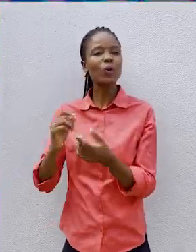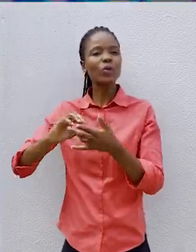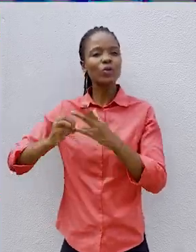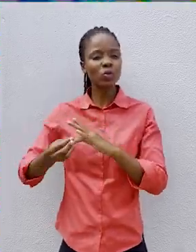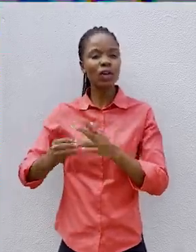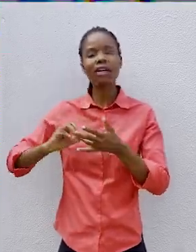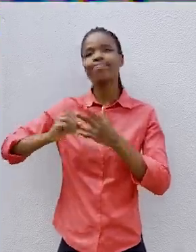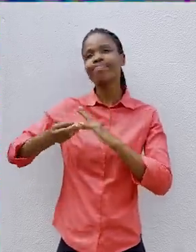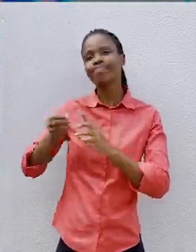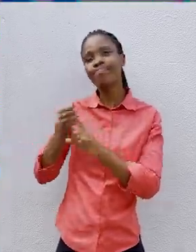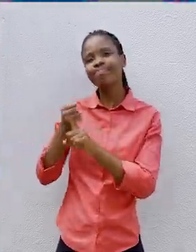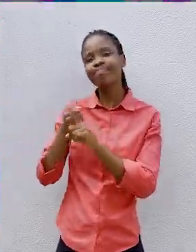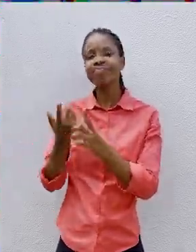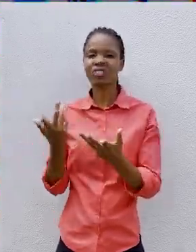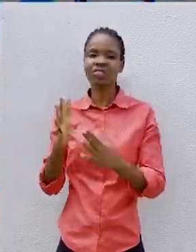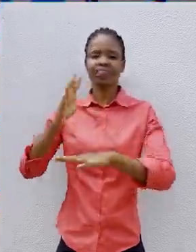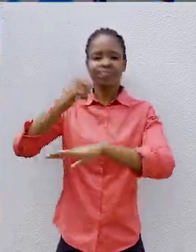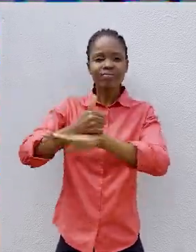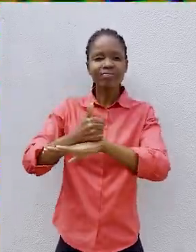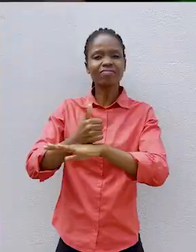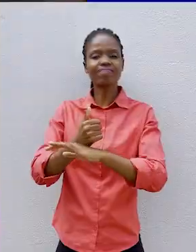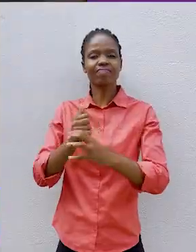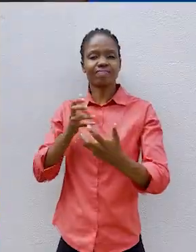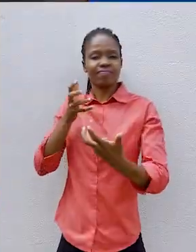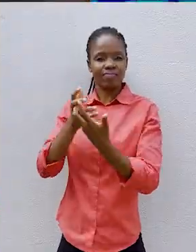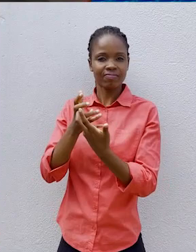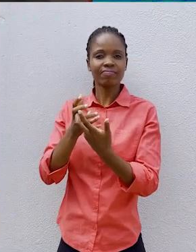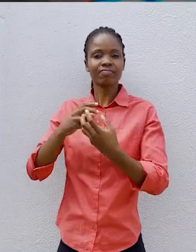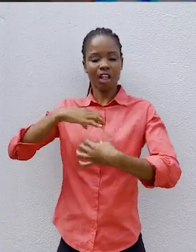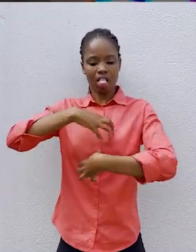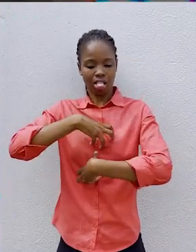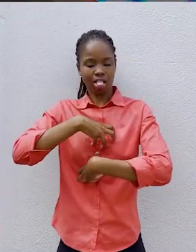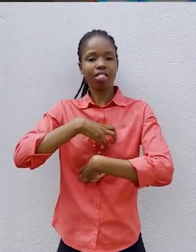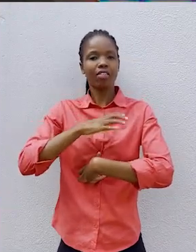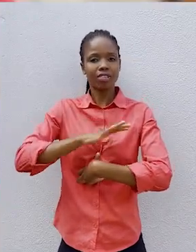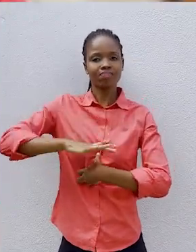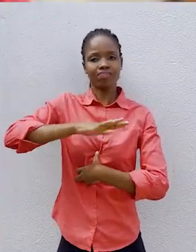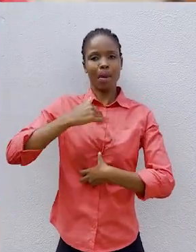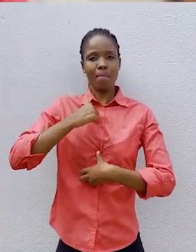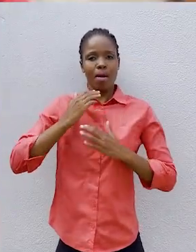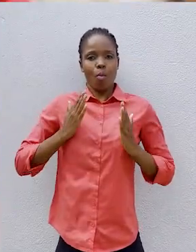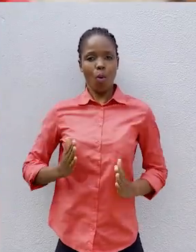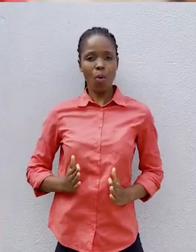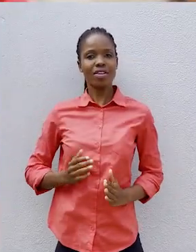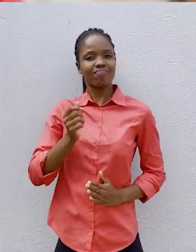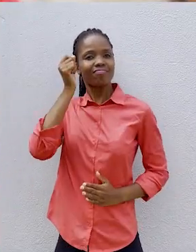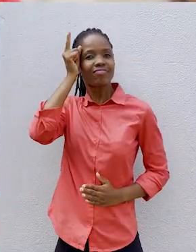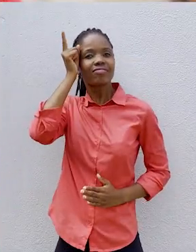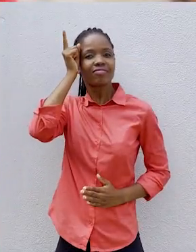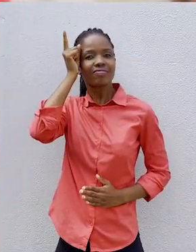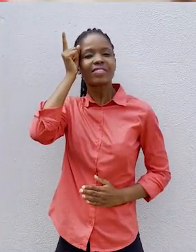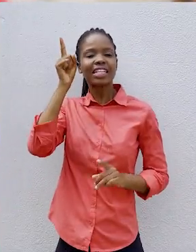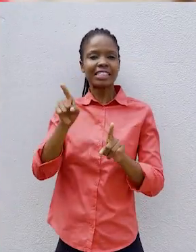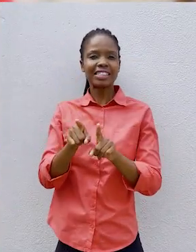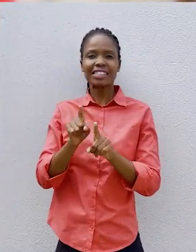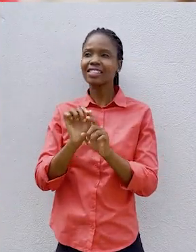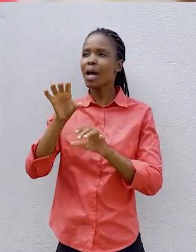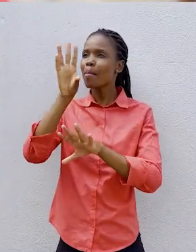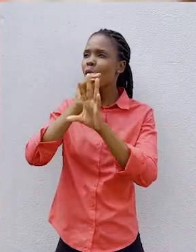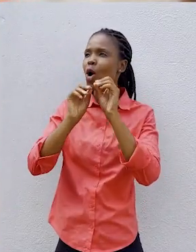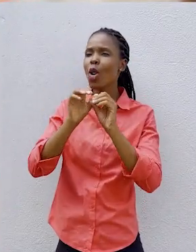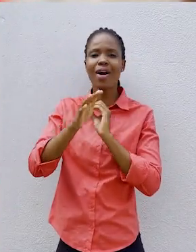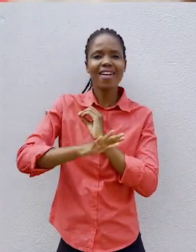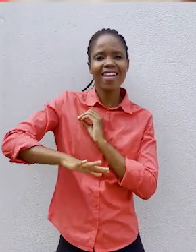trying to just settle in, you know, get my body to understand how